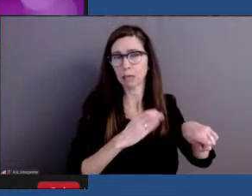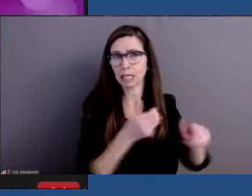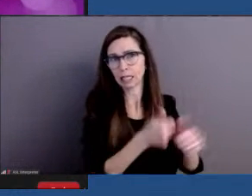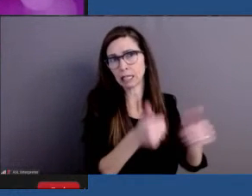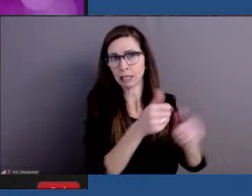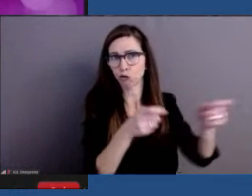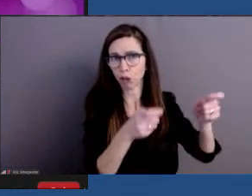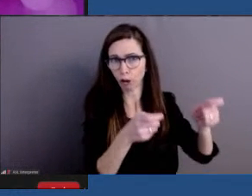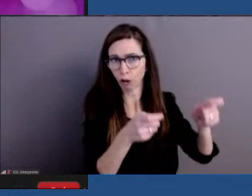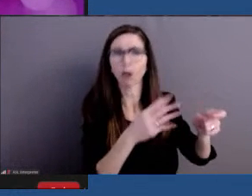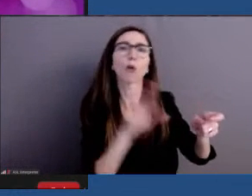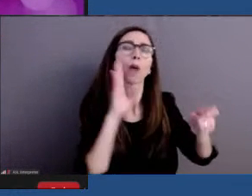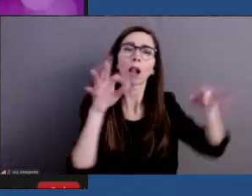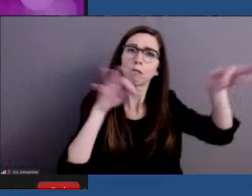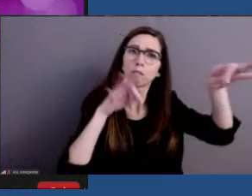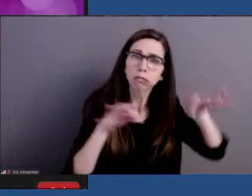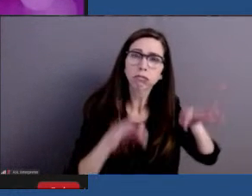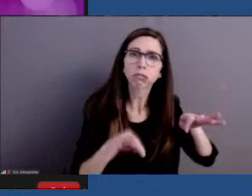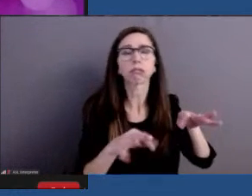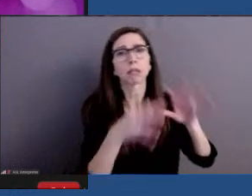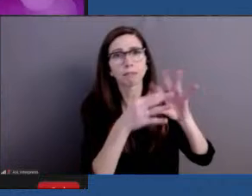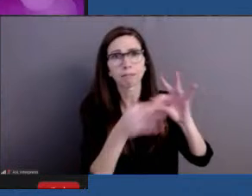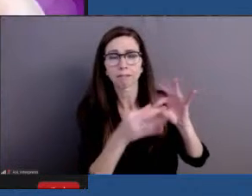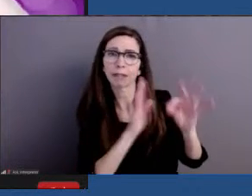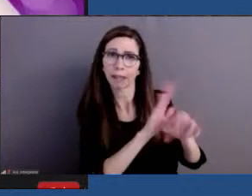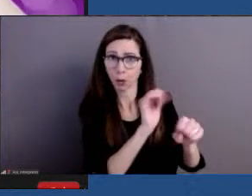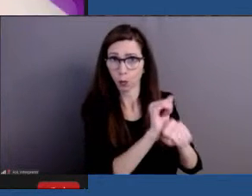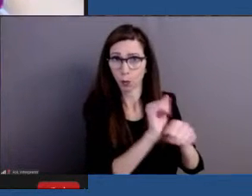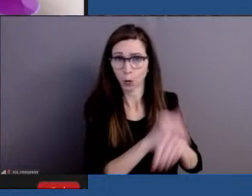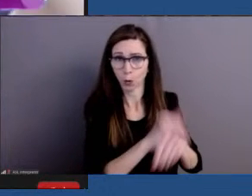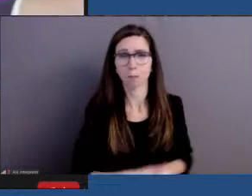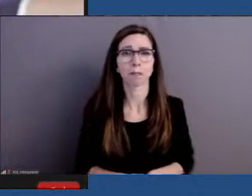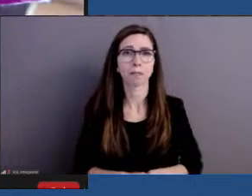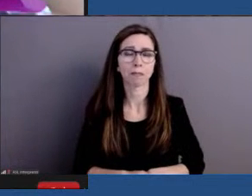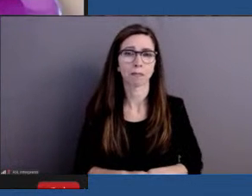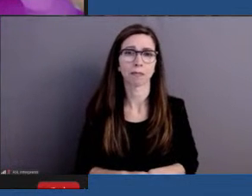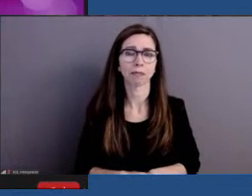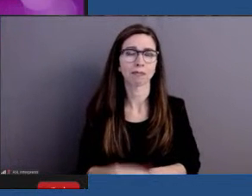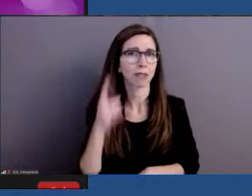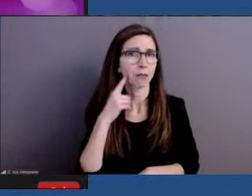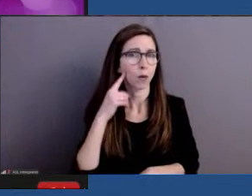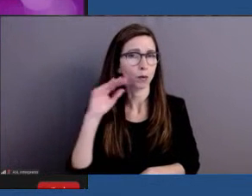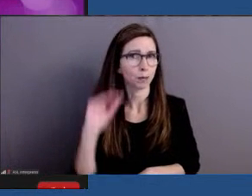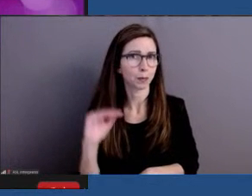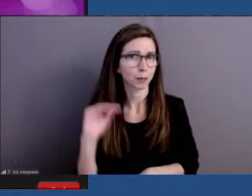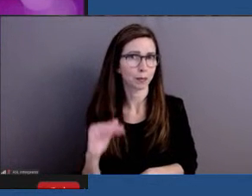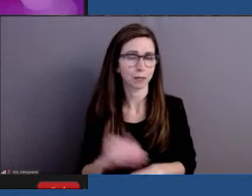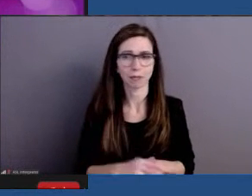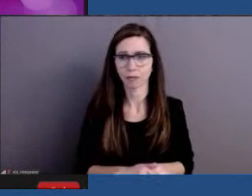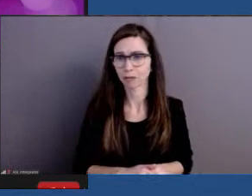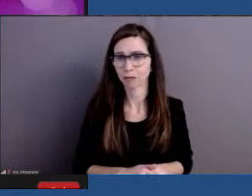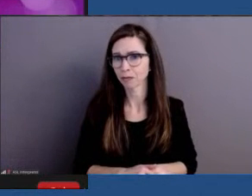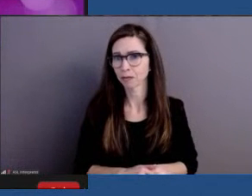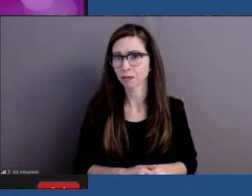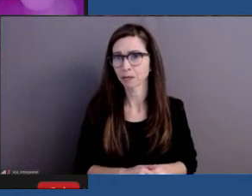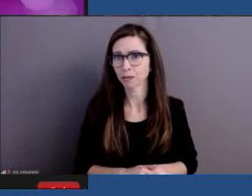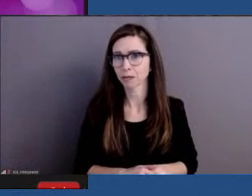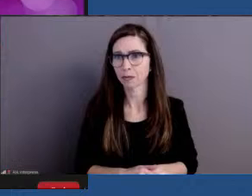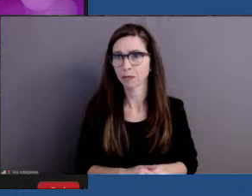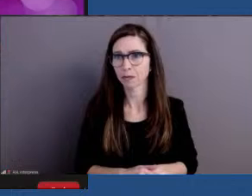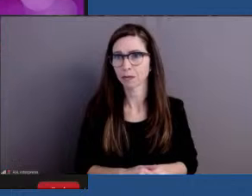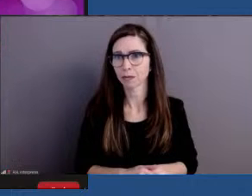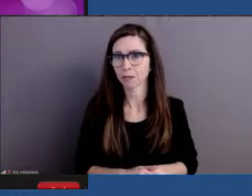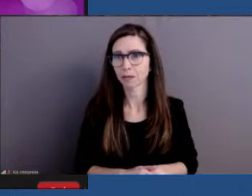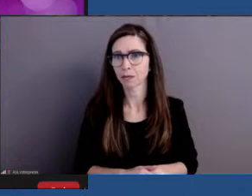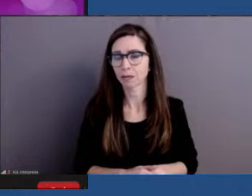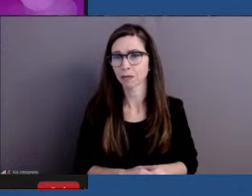Pleasure to be here with everyone today. So Mr. Mayor, councillors, distinguished guests, fellow Ottawans with disabilities,